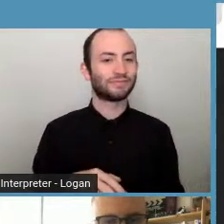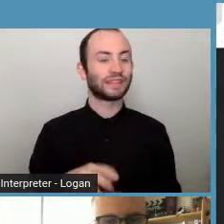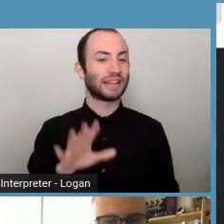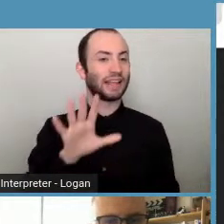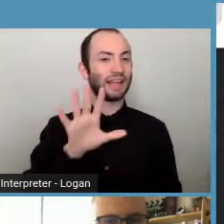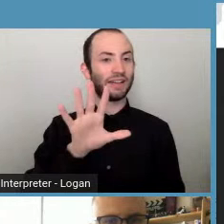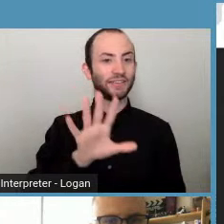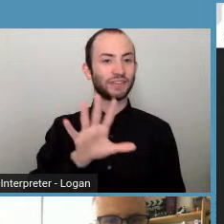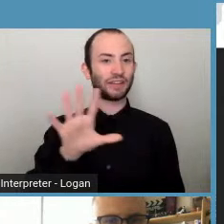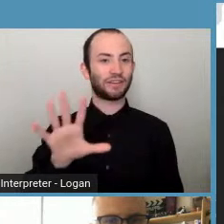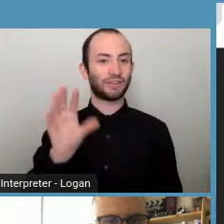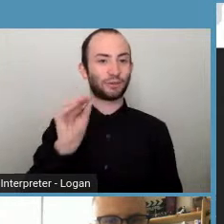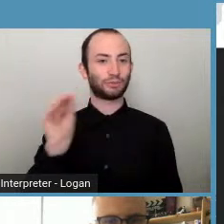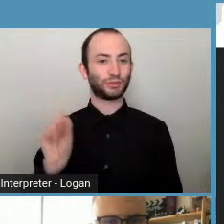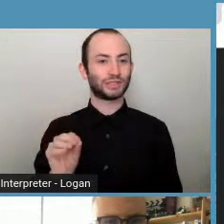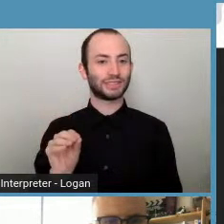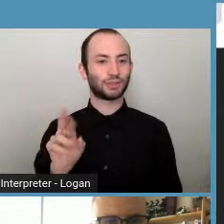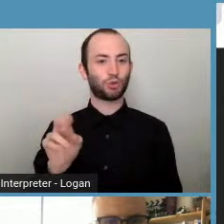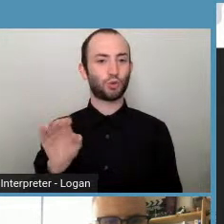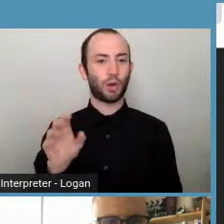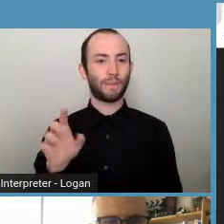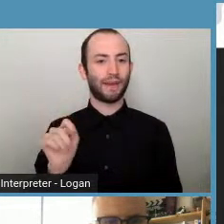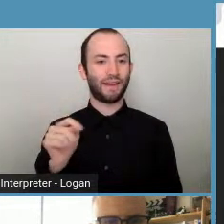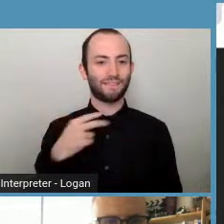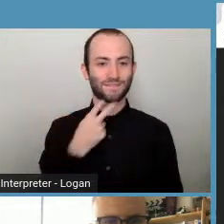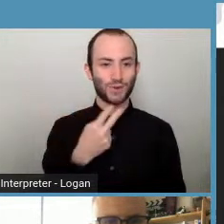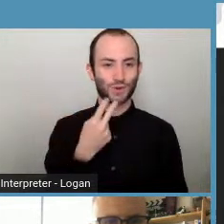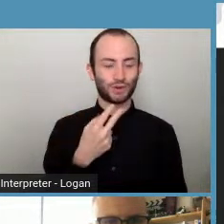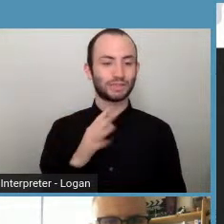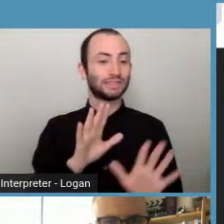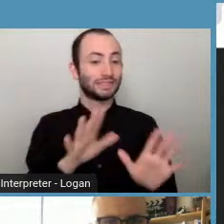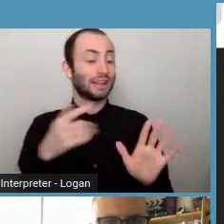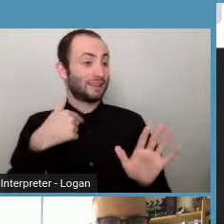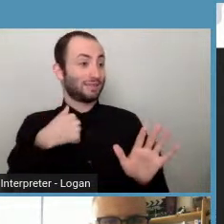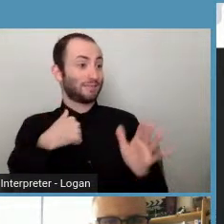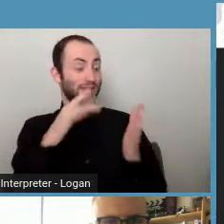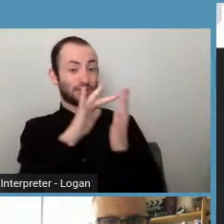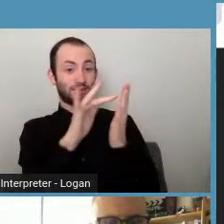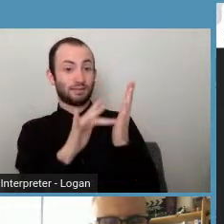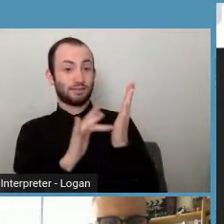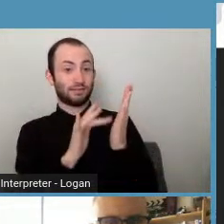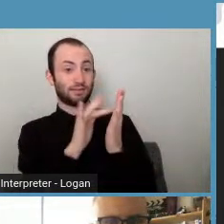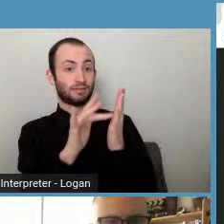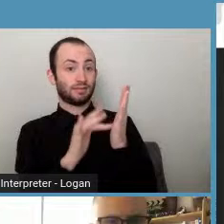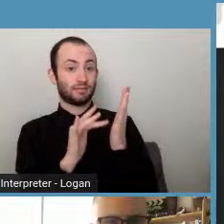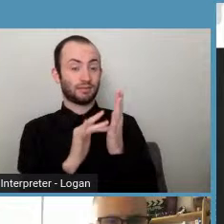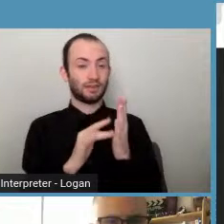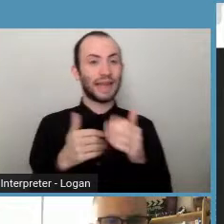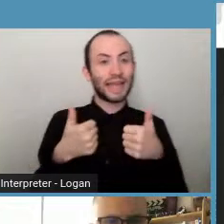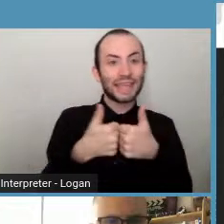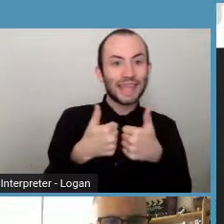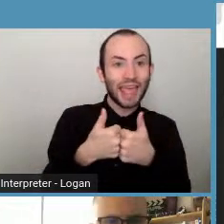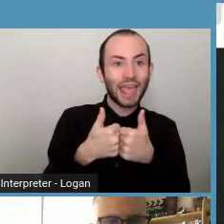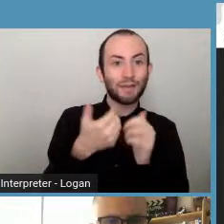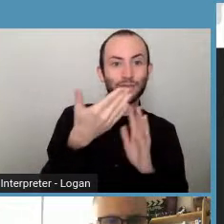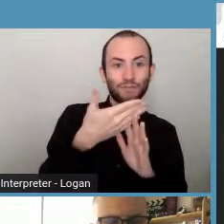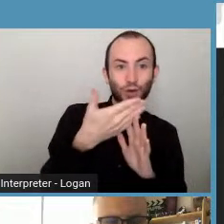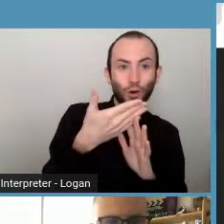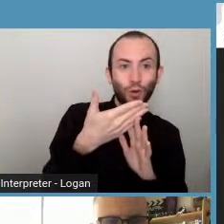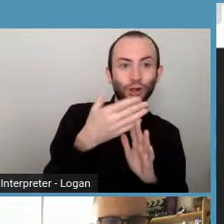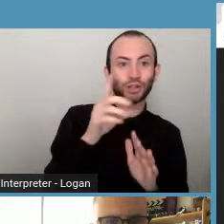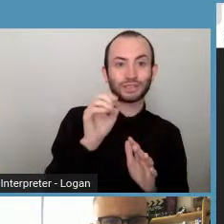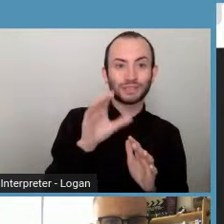55%, 45%. So as I move my finger around the screen, Vision folder, games folder, dock,